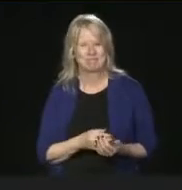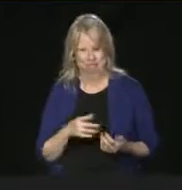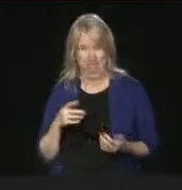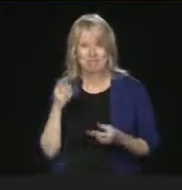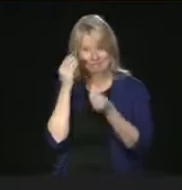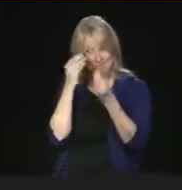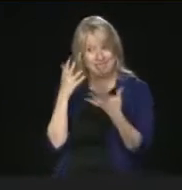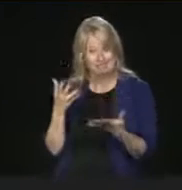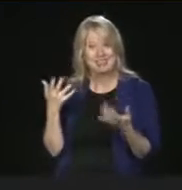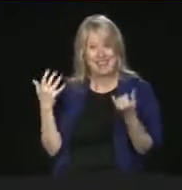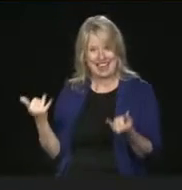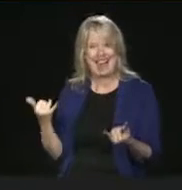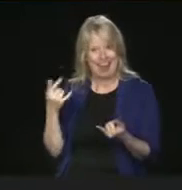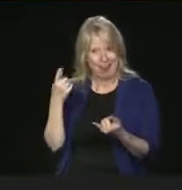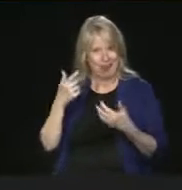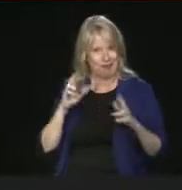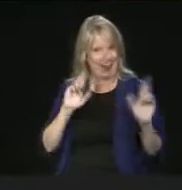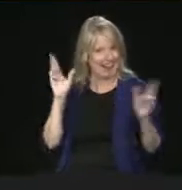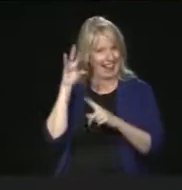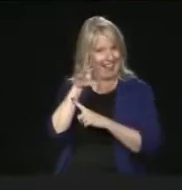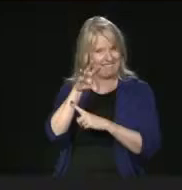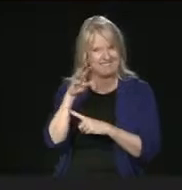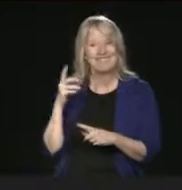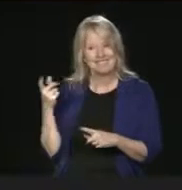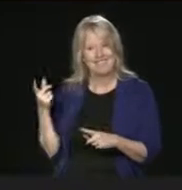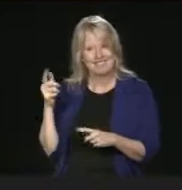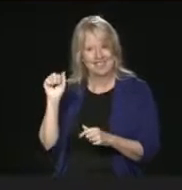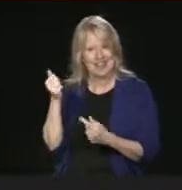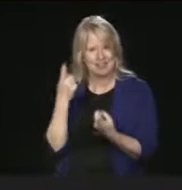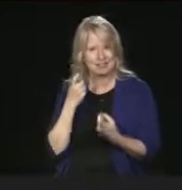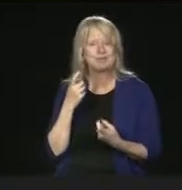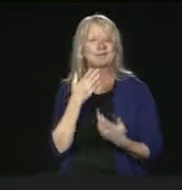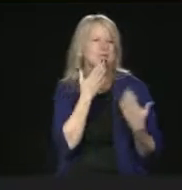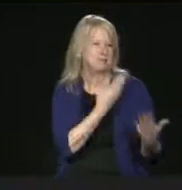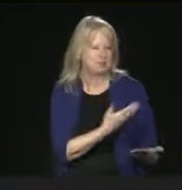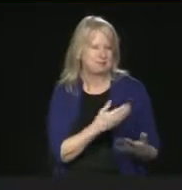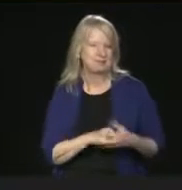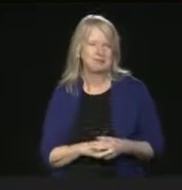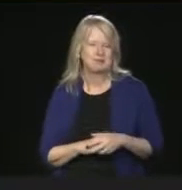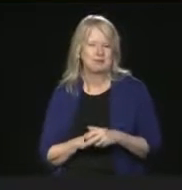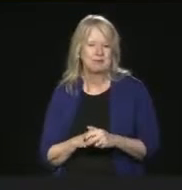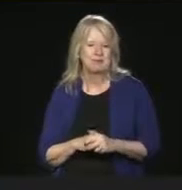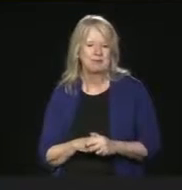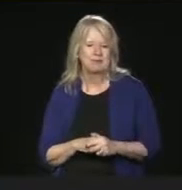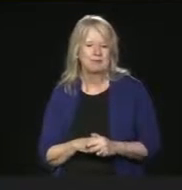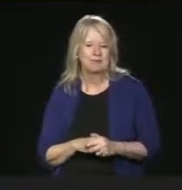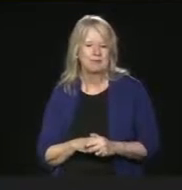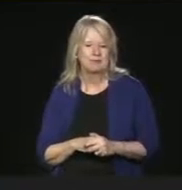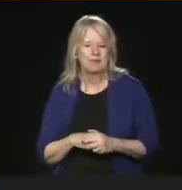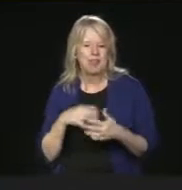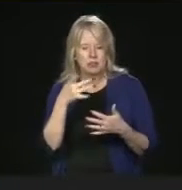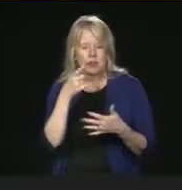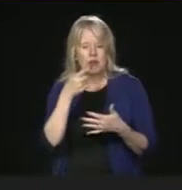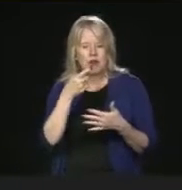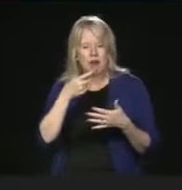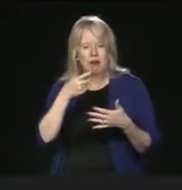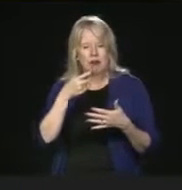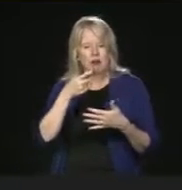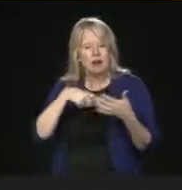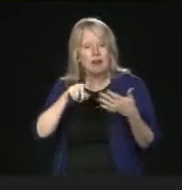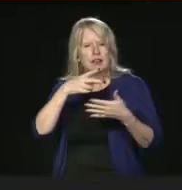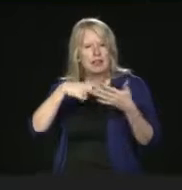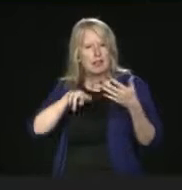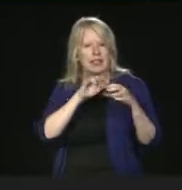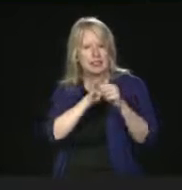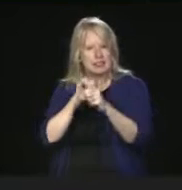David, so you can ask your question. Thank you, Kylie. You talked about the next weeks of social isolation, but Paddy Hyde, your